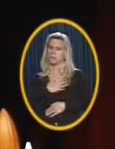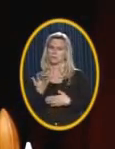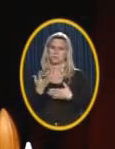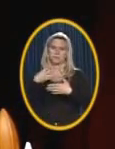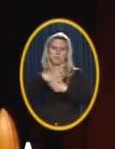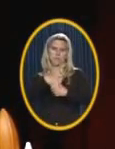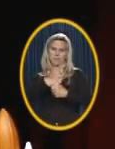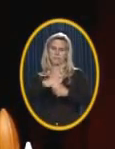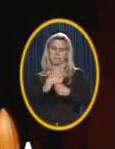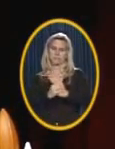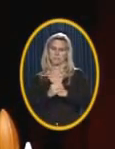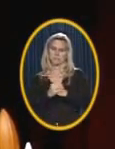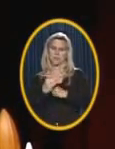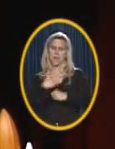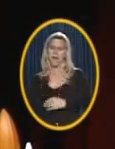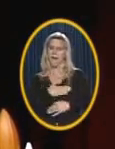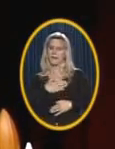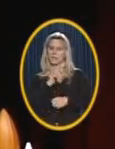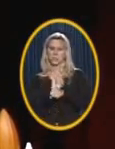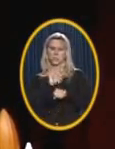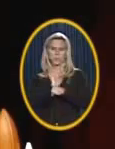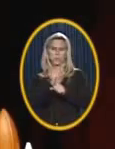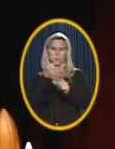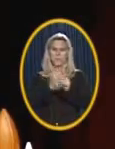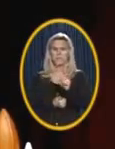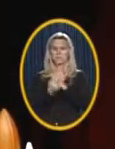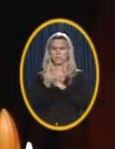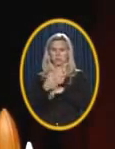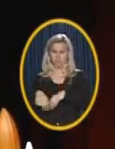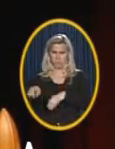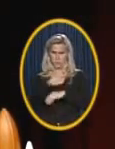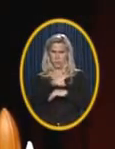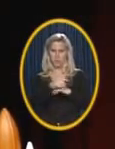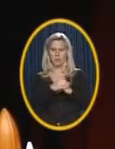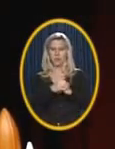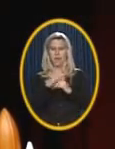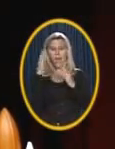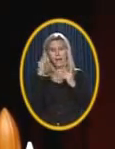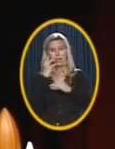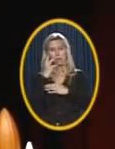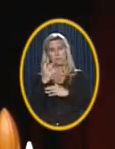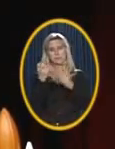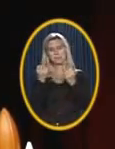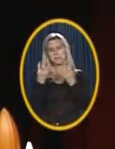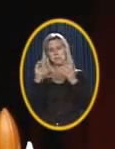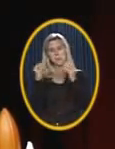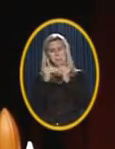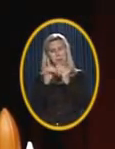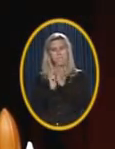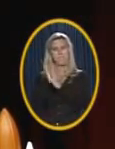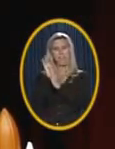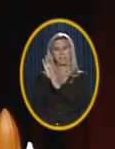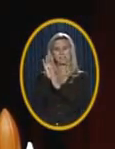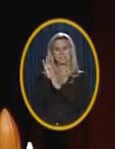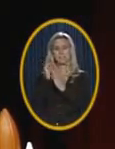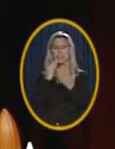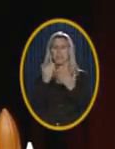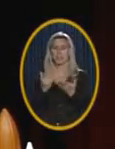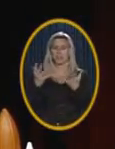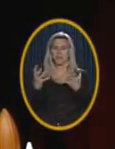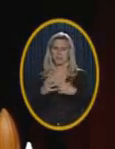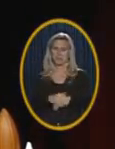part of it. And I enjoyed working with each and every one of you, and hope to see many more flights out of the shuttle. Thank you very